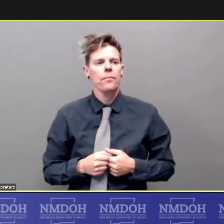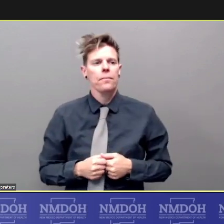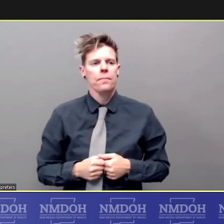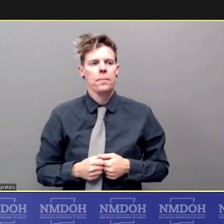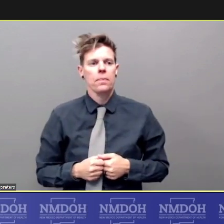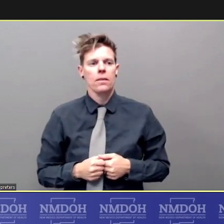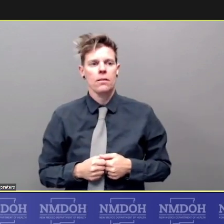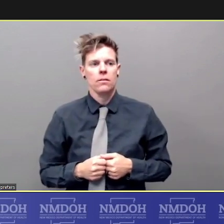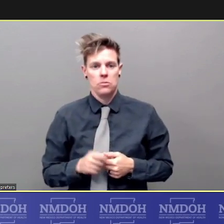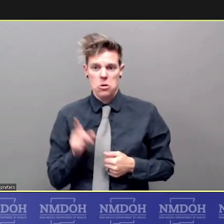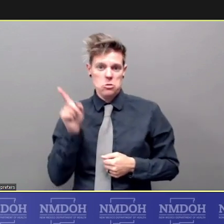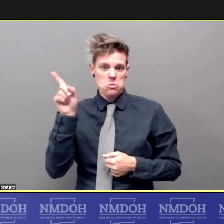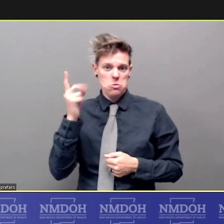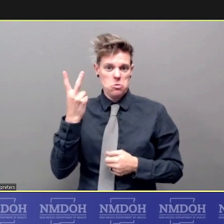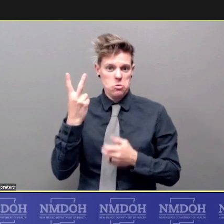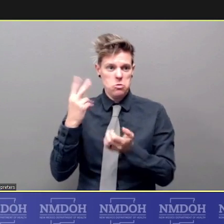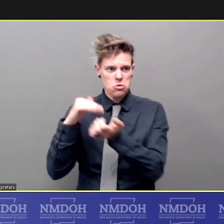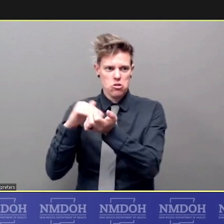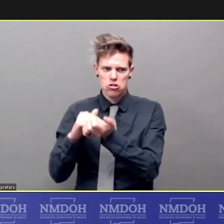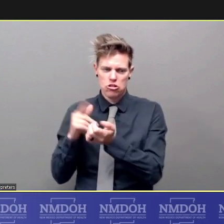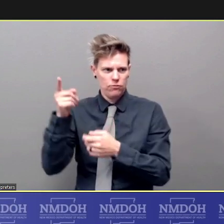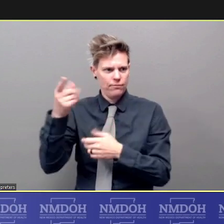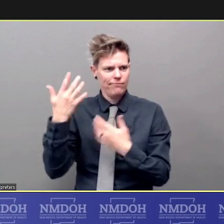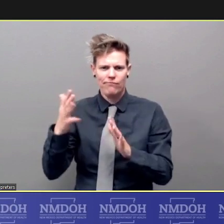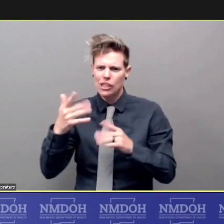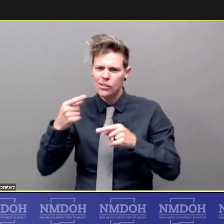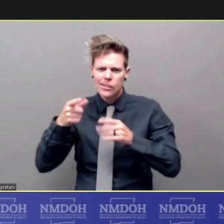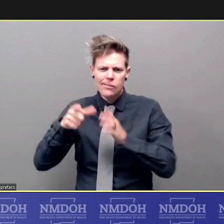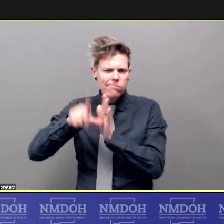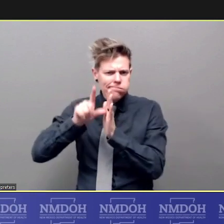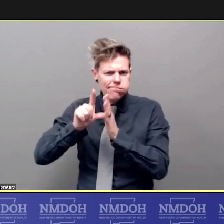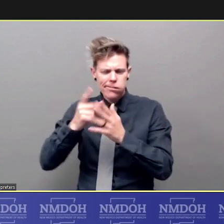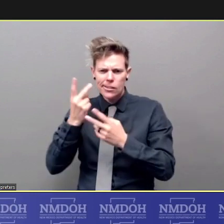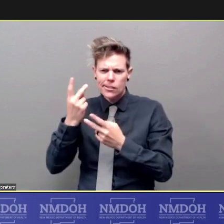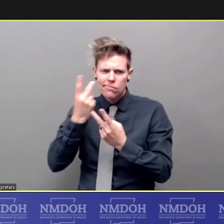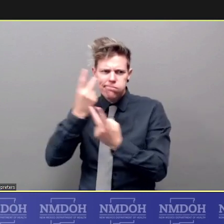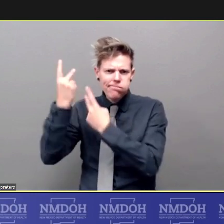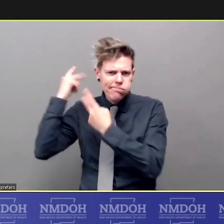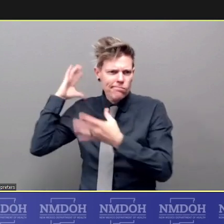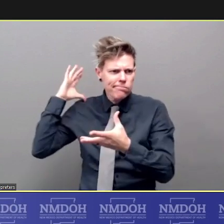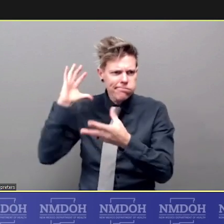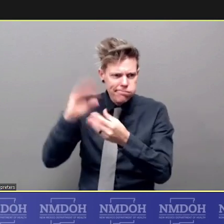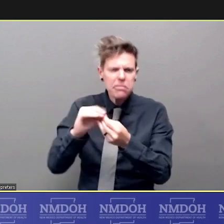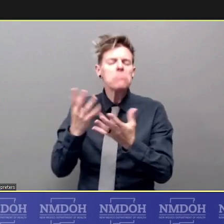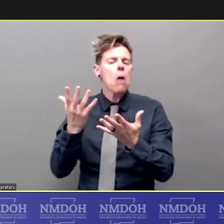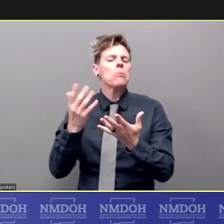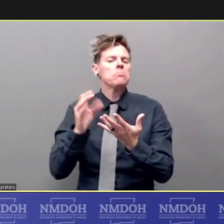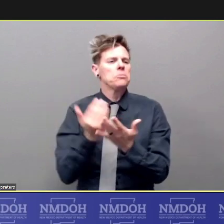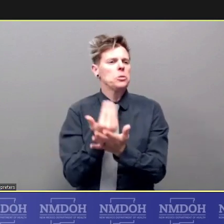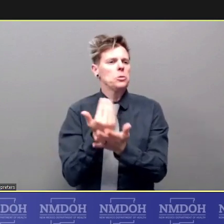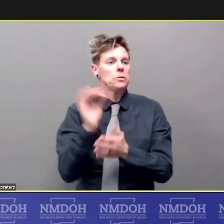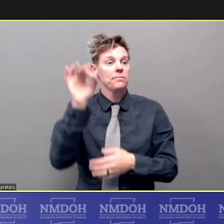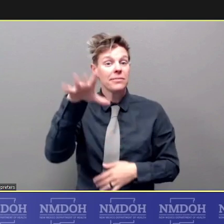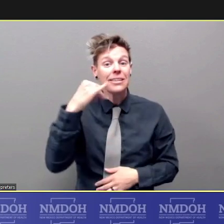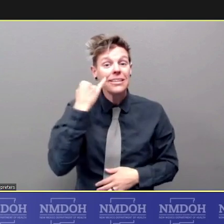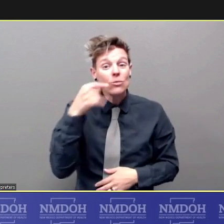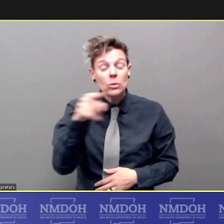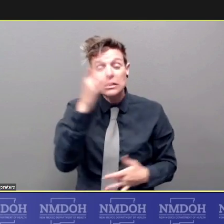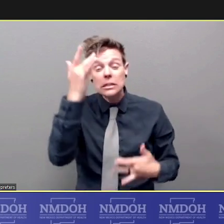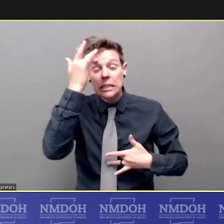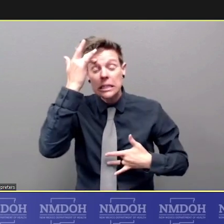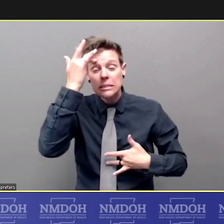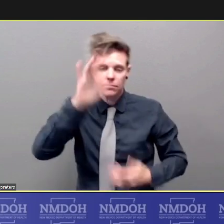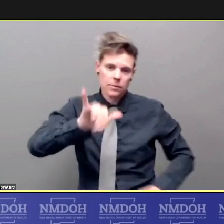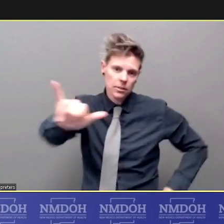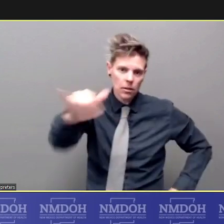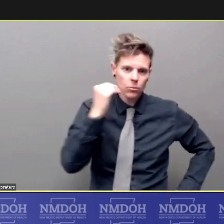and we've gone over some of them already, but I would just throw in there, don't go to Thanksgiving dinner if you're sick. Stay in your bedroom and have